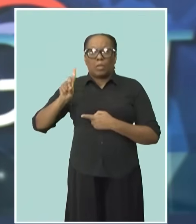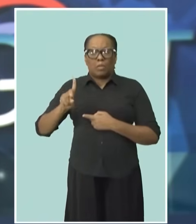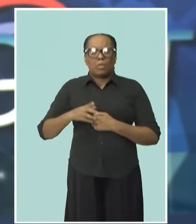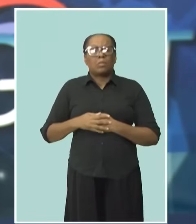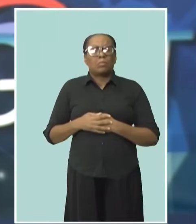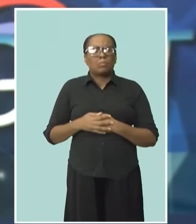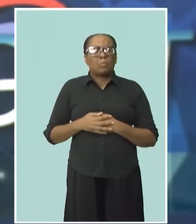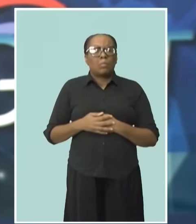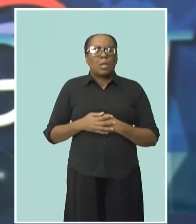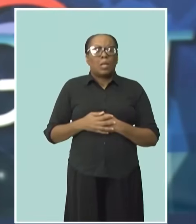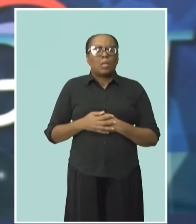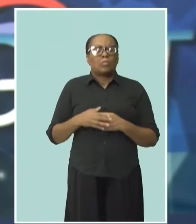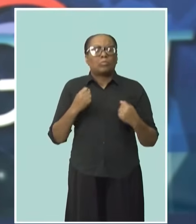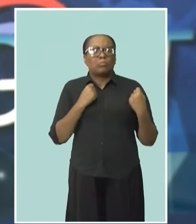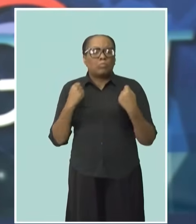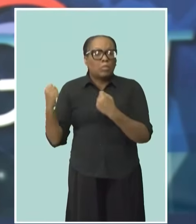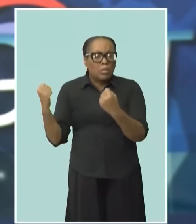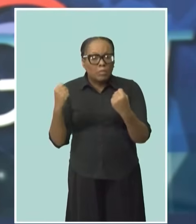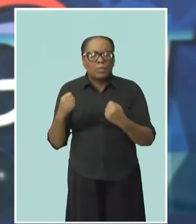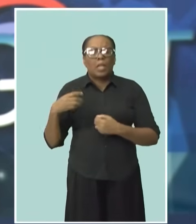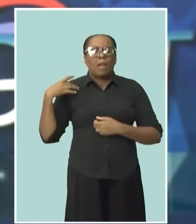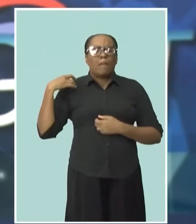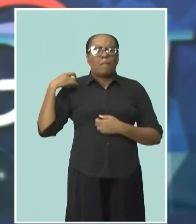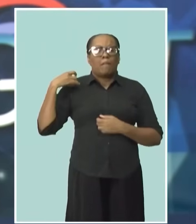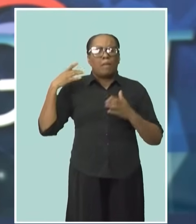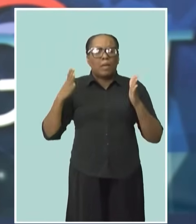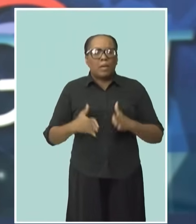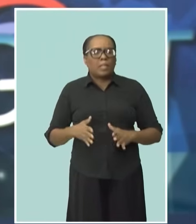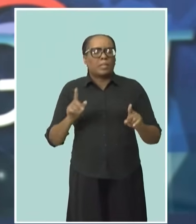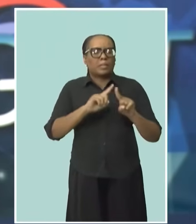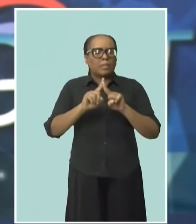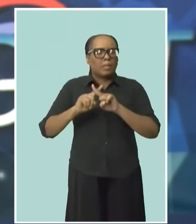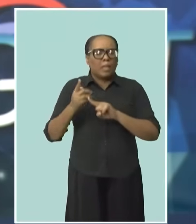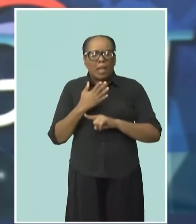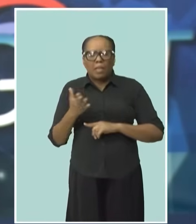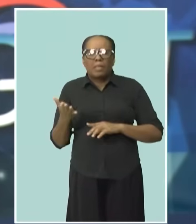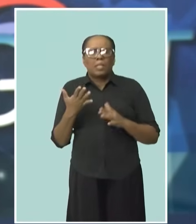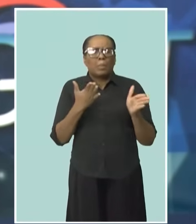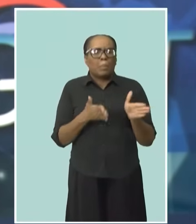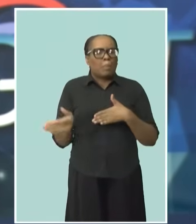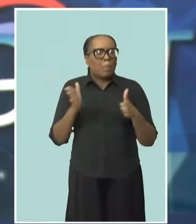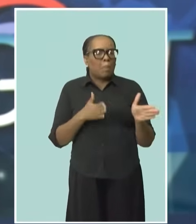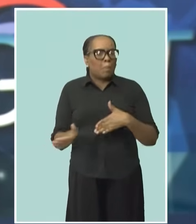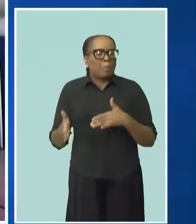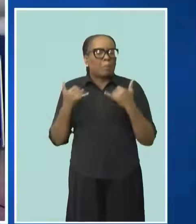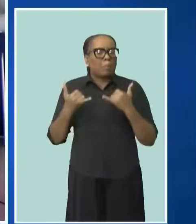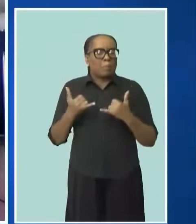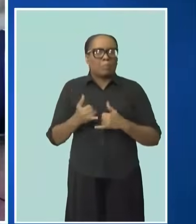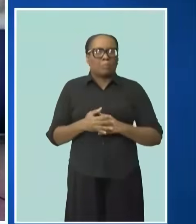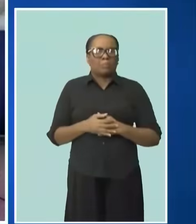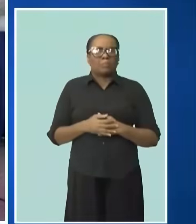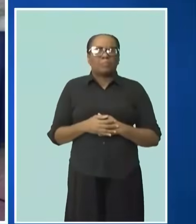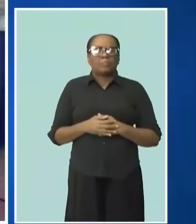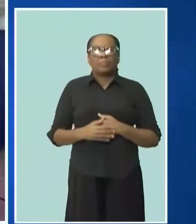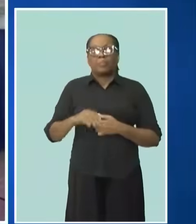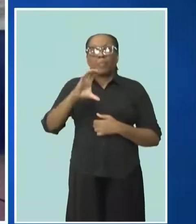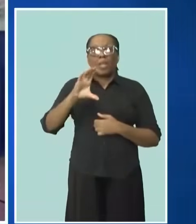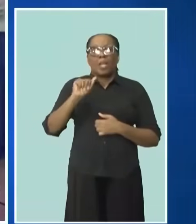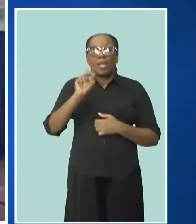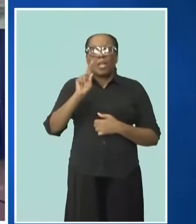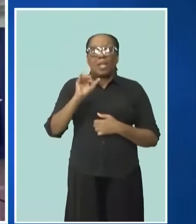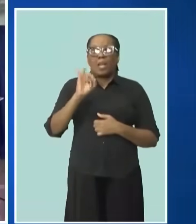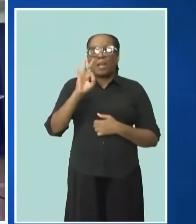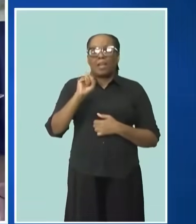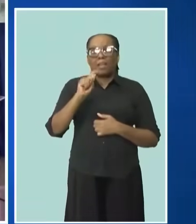other logistics are also being fine-tuned for the festival. Anesta Henry has those details. Carifesta 15 will